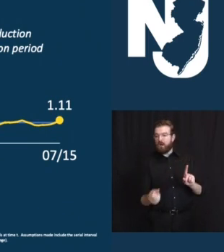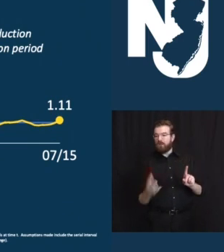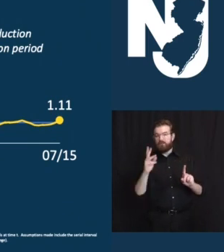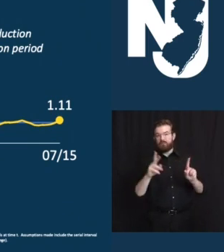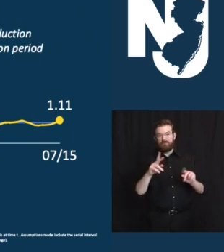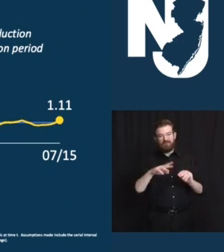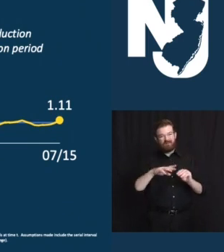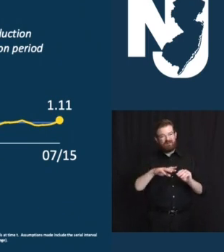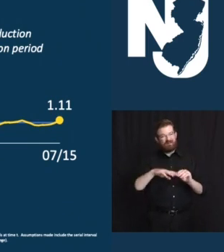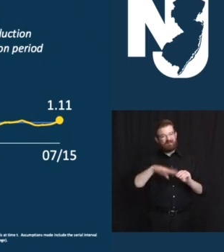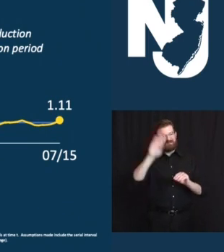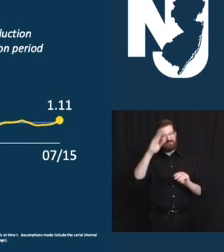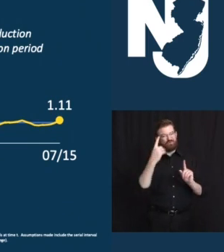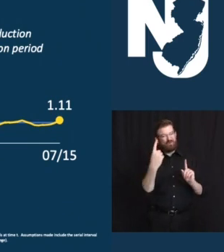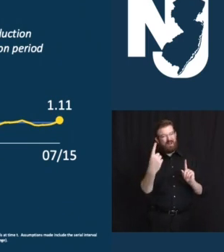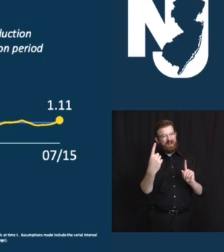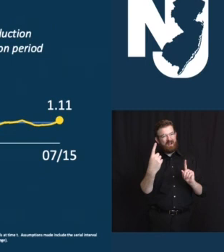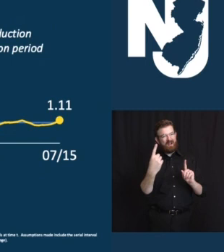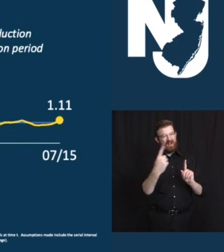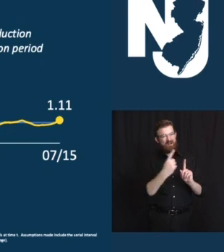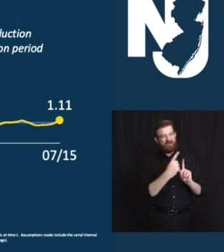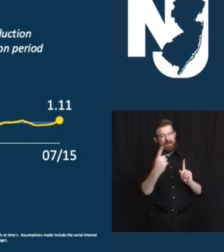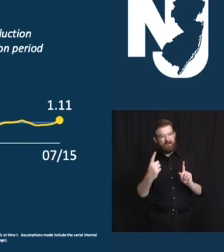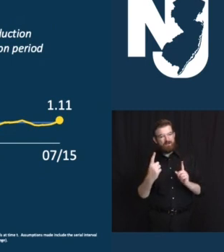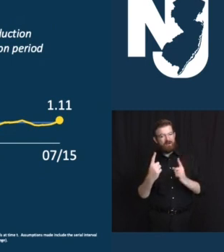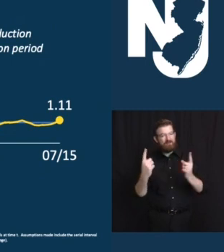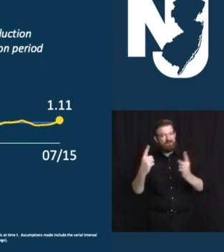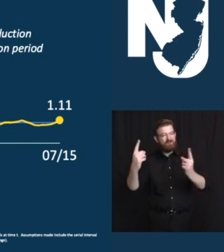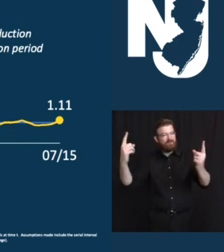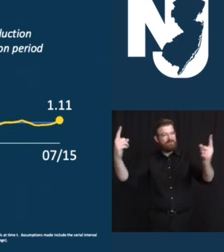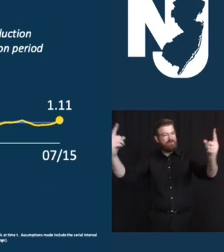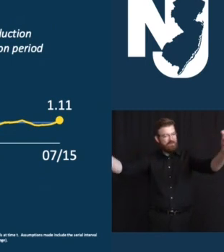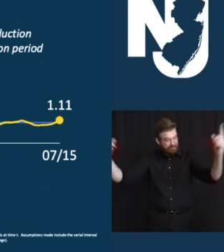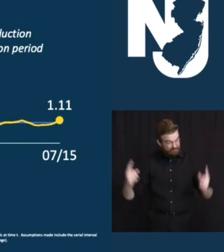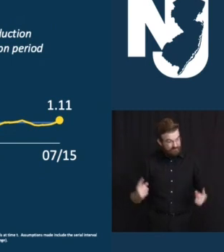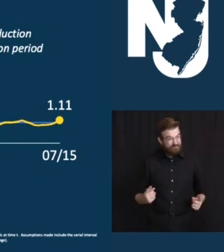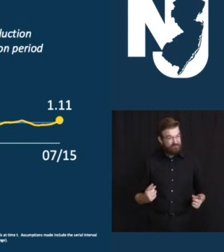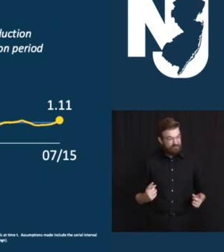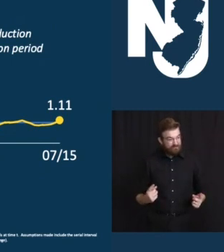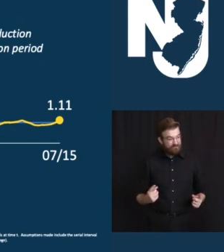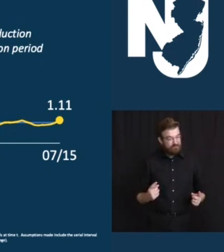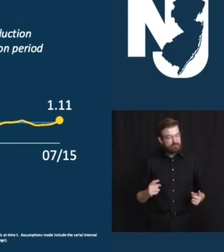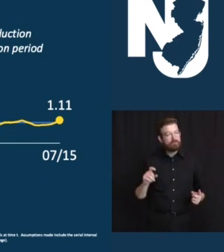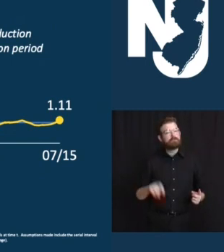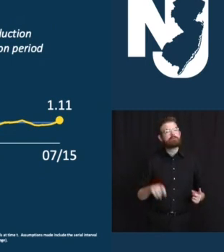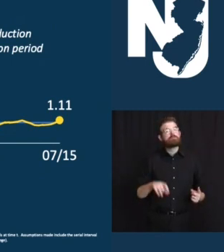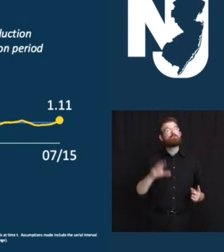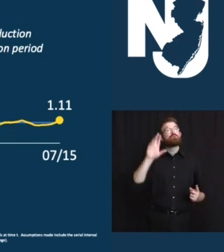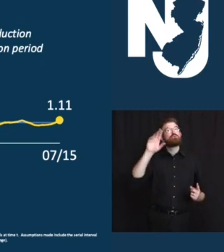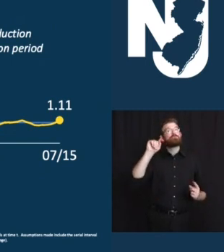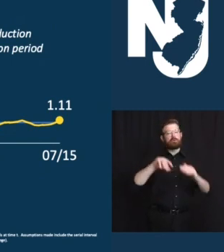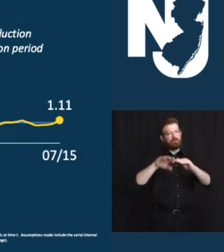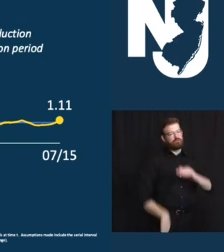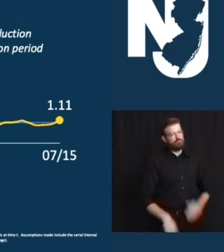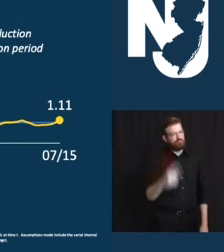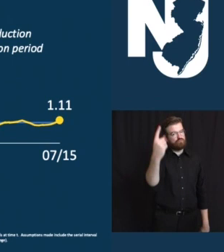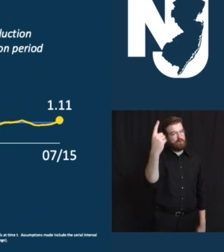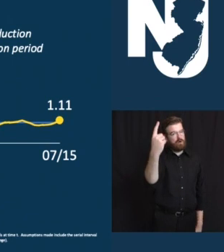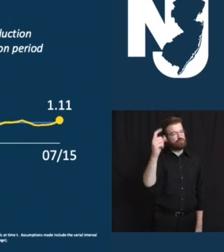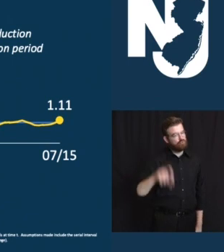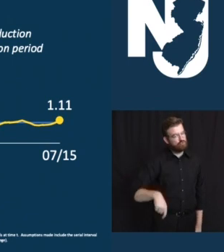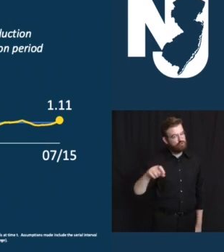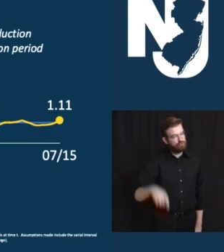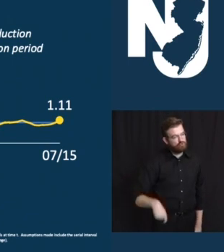that RT back down to where we are actively slowing the spread of this virus. Judy, you may be able to give us, in your remarks,